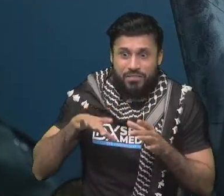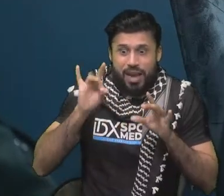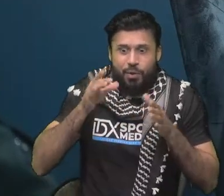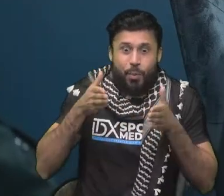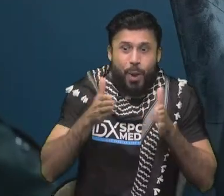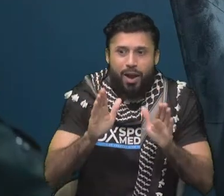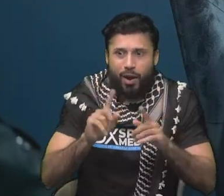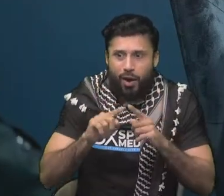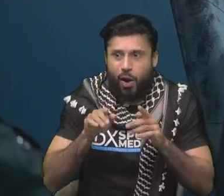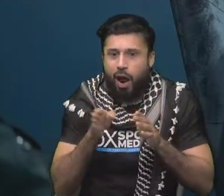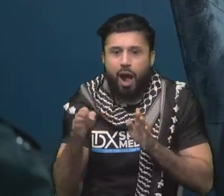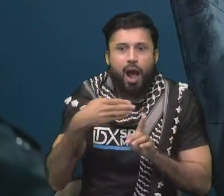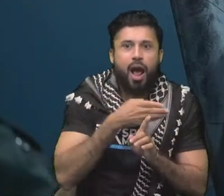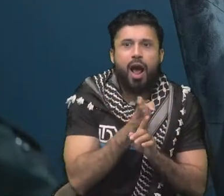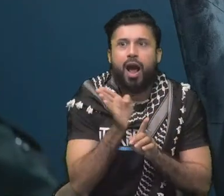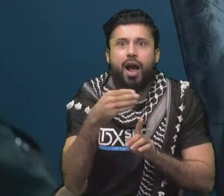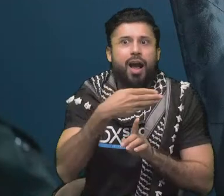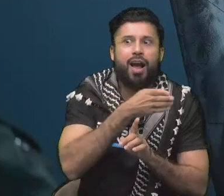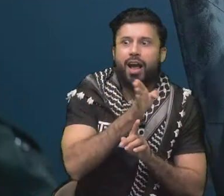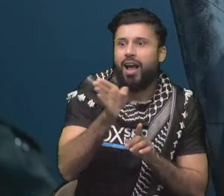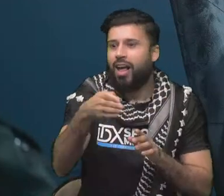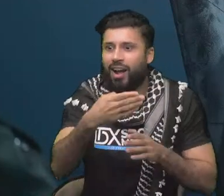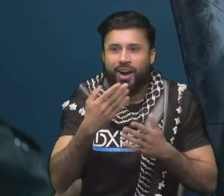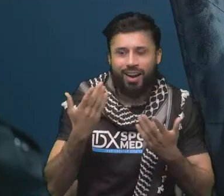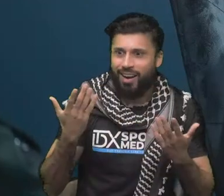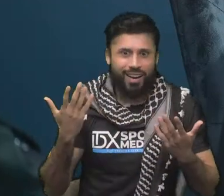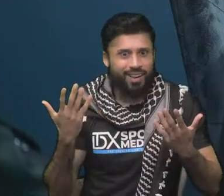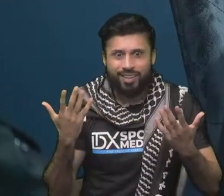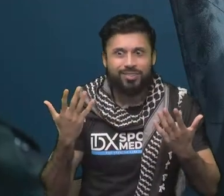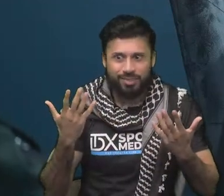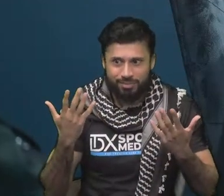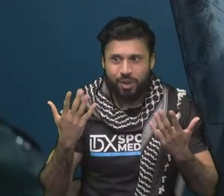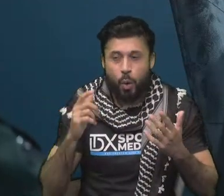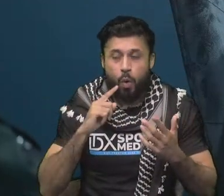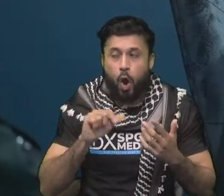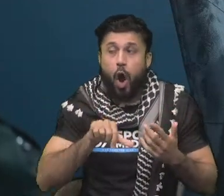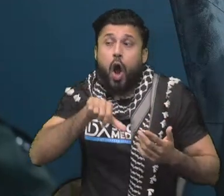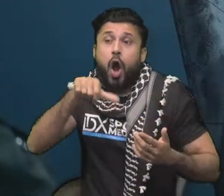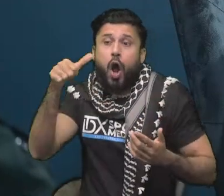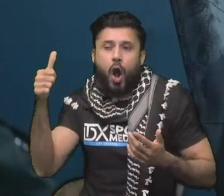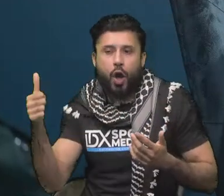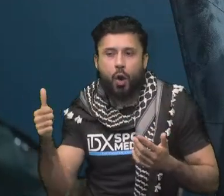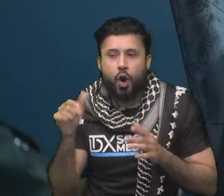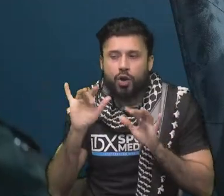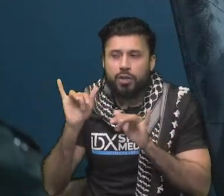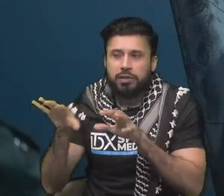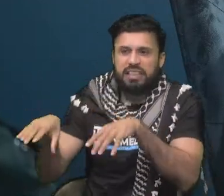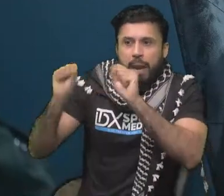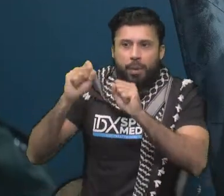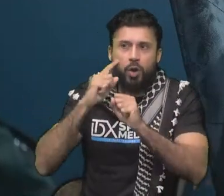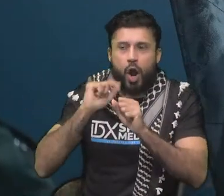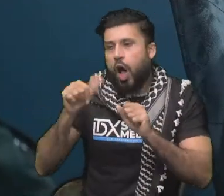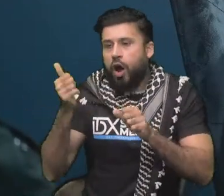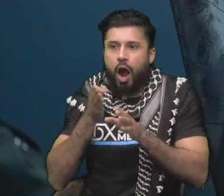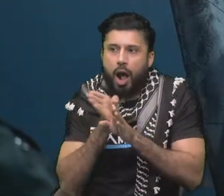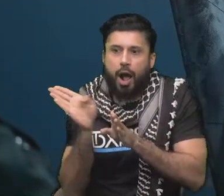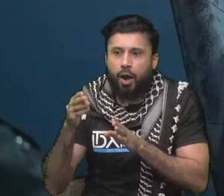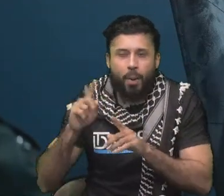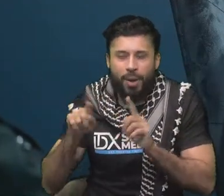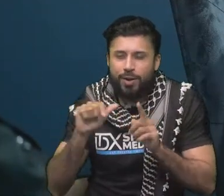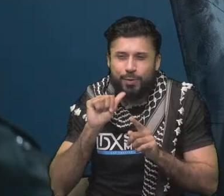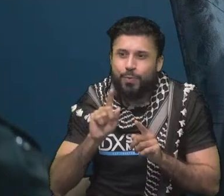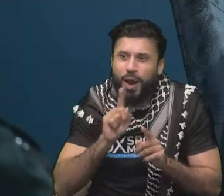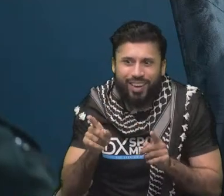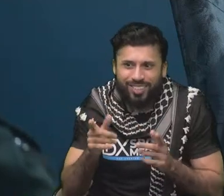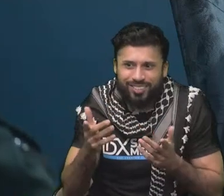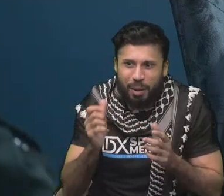sometimes, subhanAllah, little ilm, and that's where the dangerous thing, Sheikh, little ilm is much more dangerous probably than